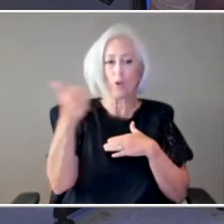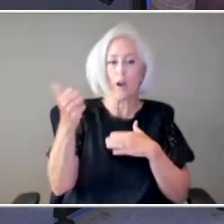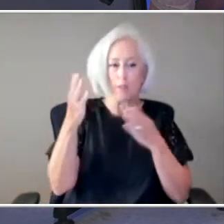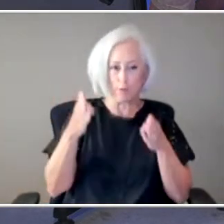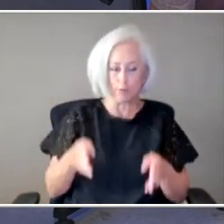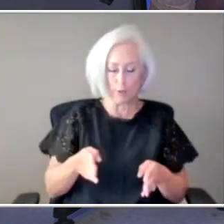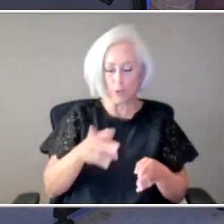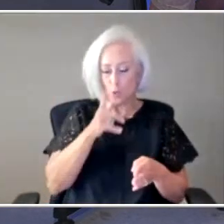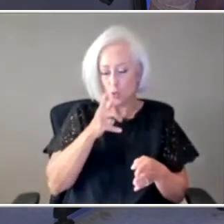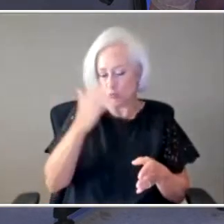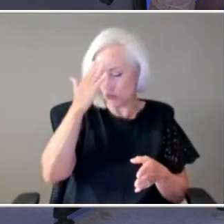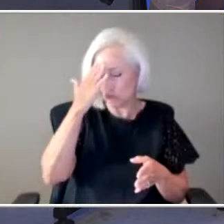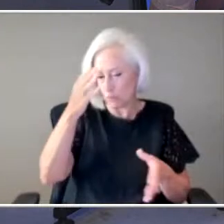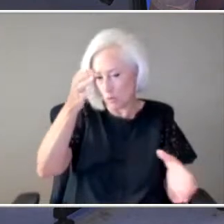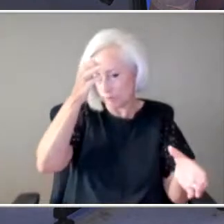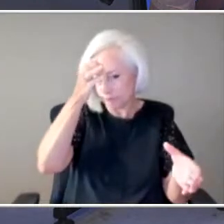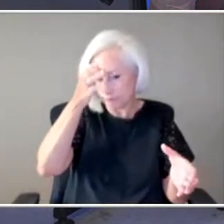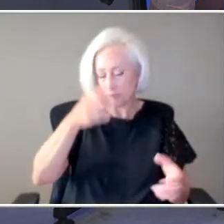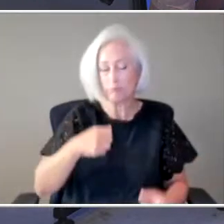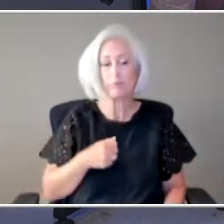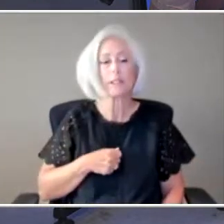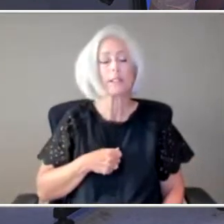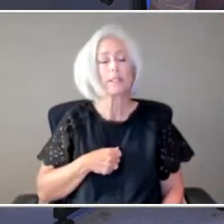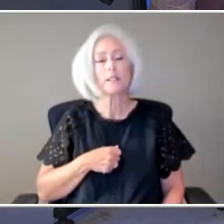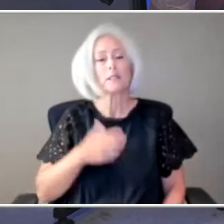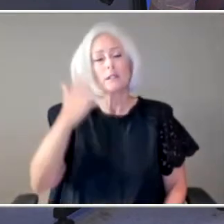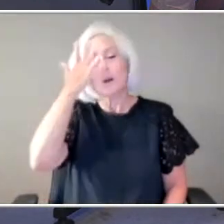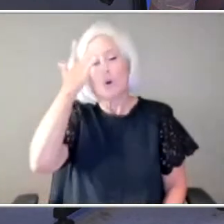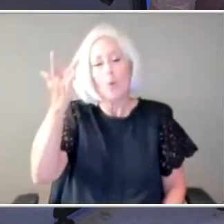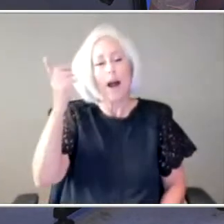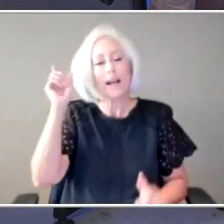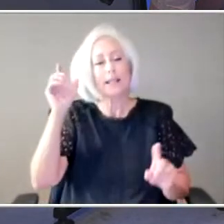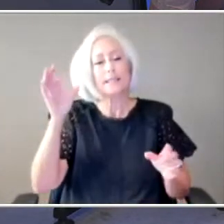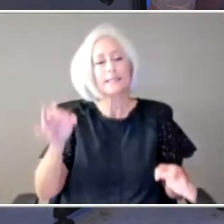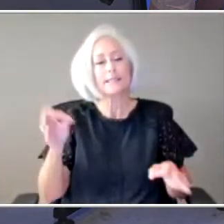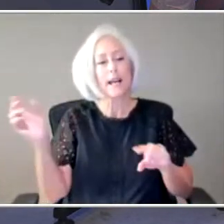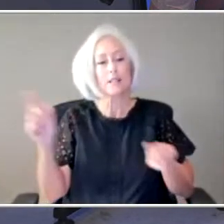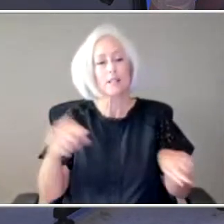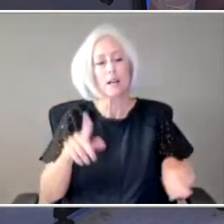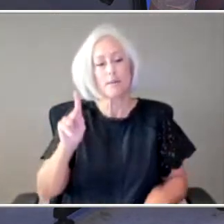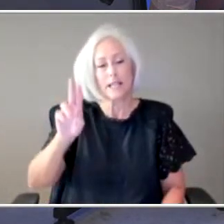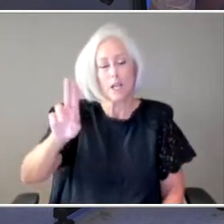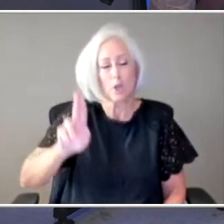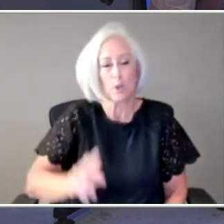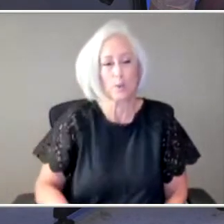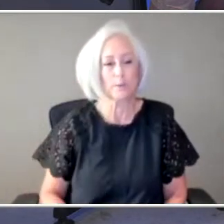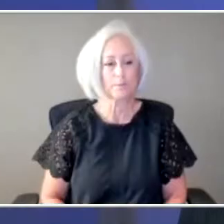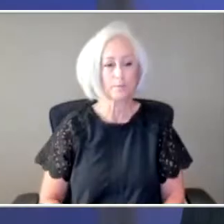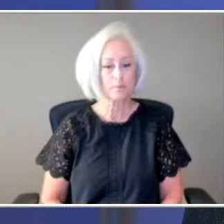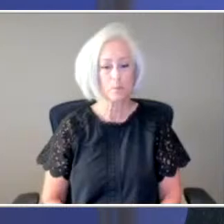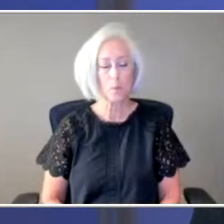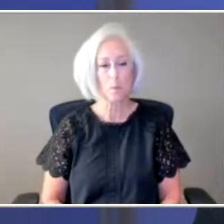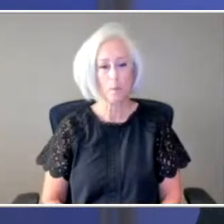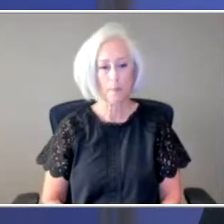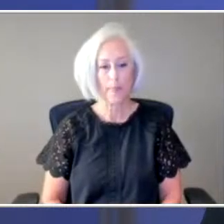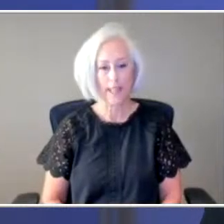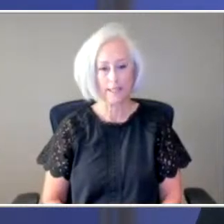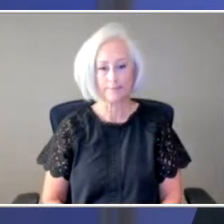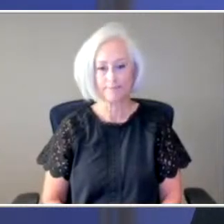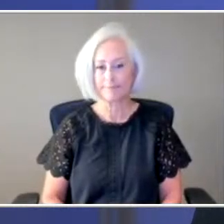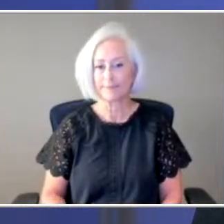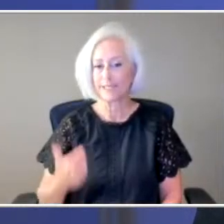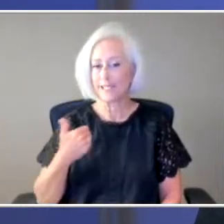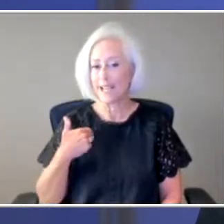lots of questions. What made you decide to come to the University of Kansas Cancer Center? So I have a great friend